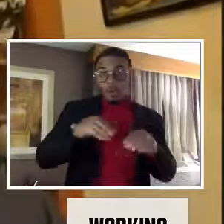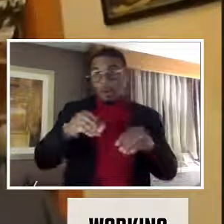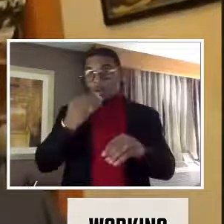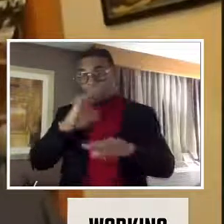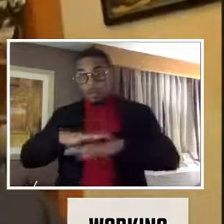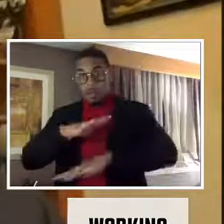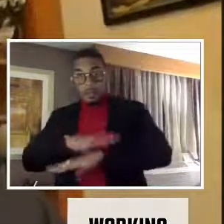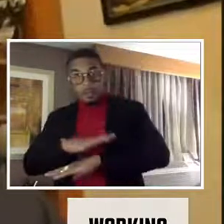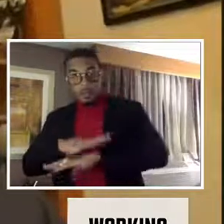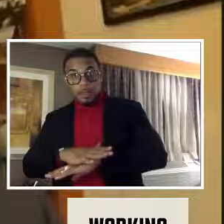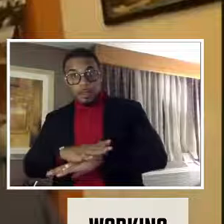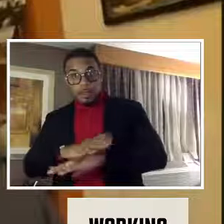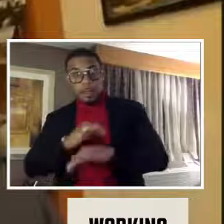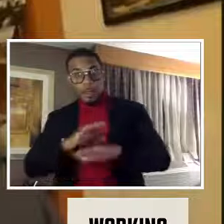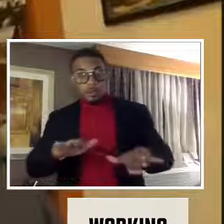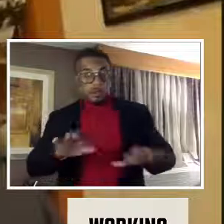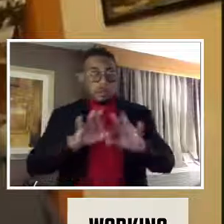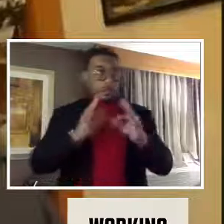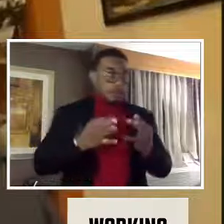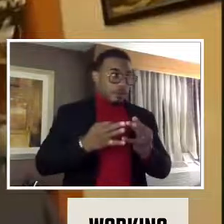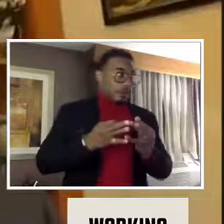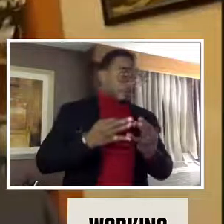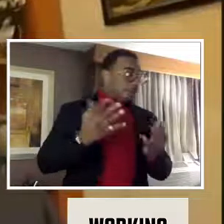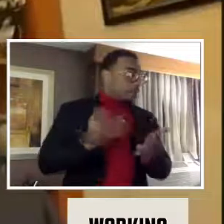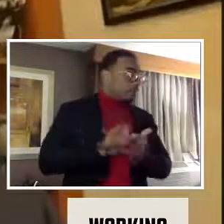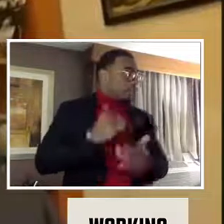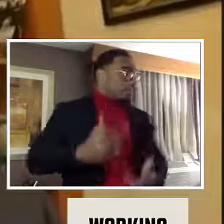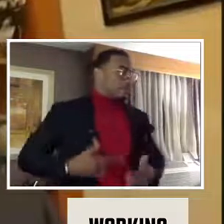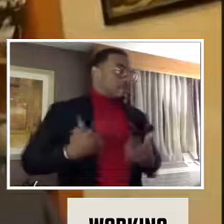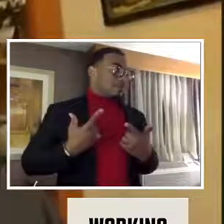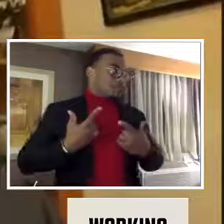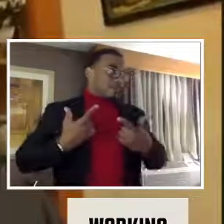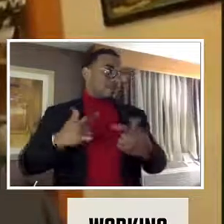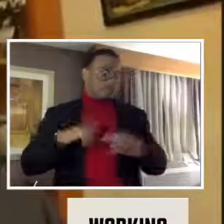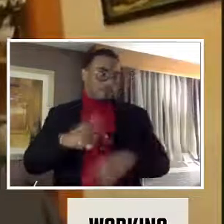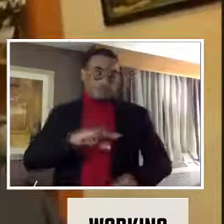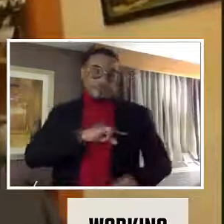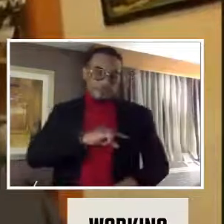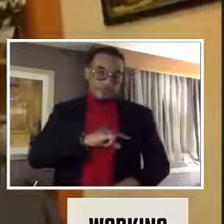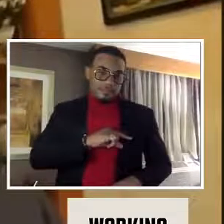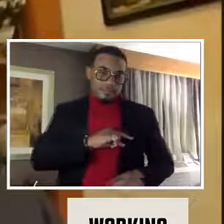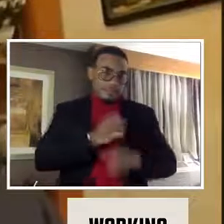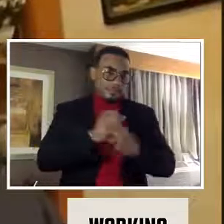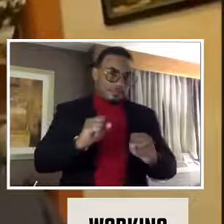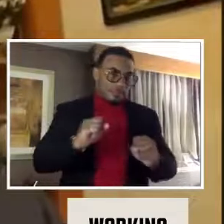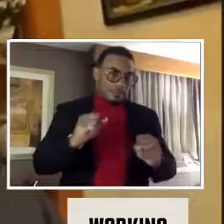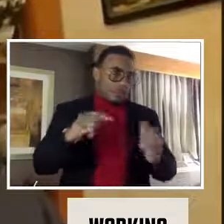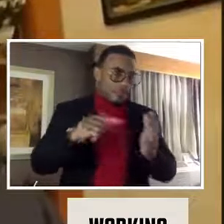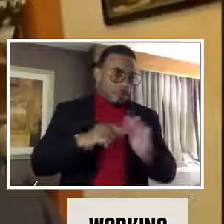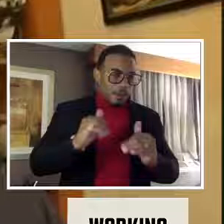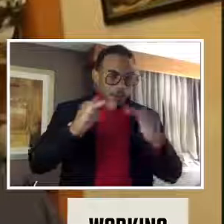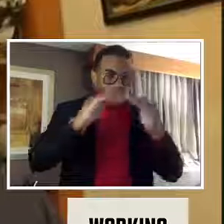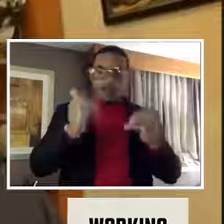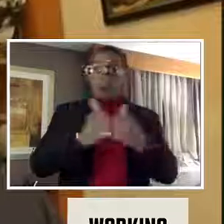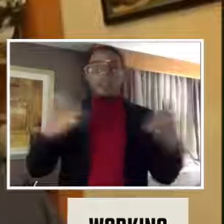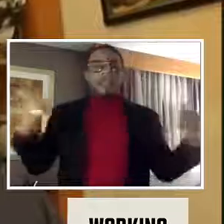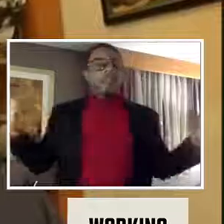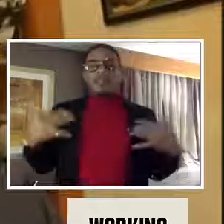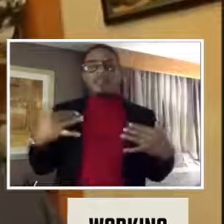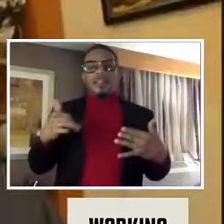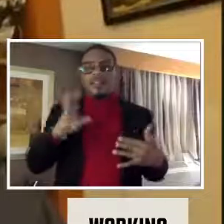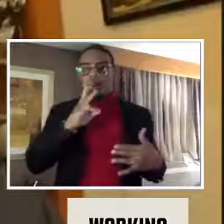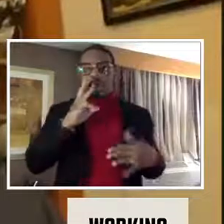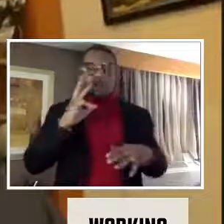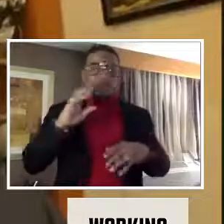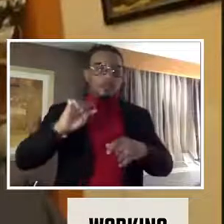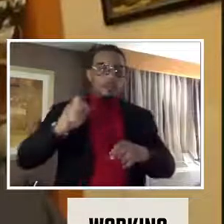food on the table. Our children and families deserve to live in quality, safe, and affordable housing without the fear that their